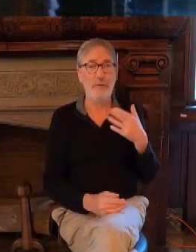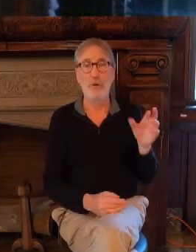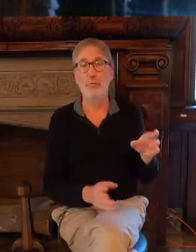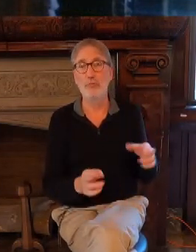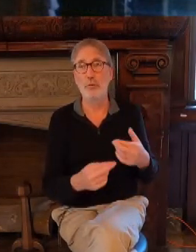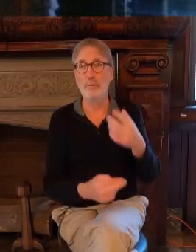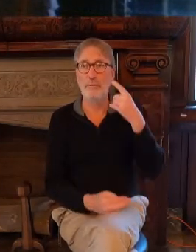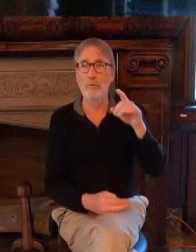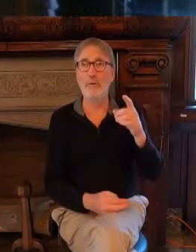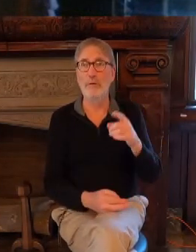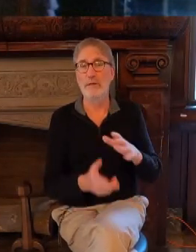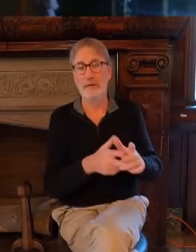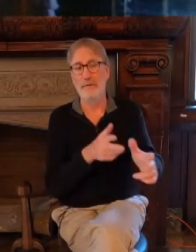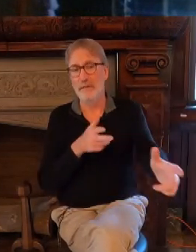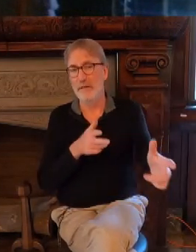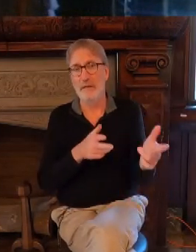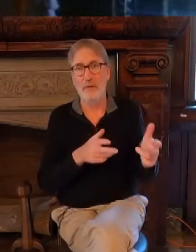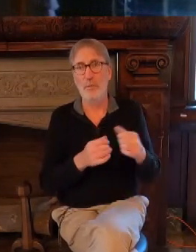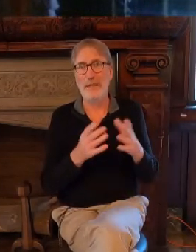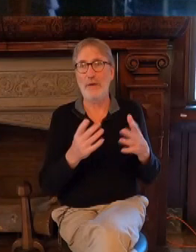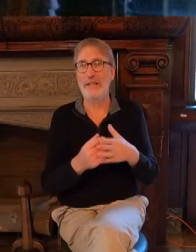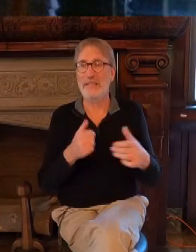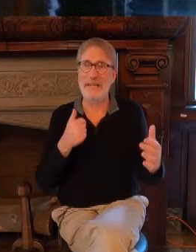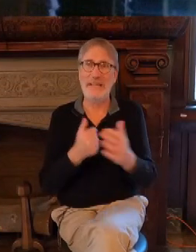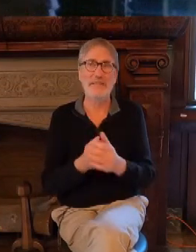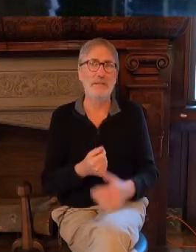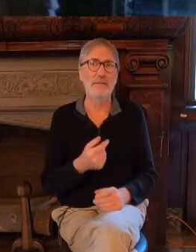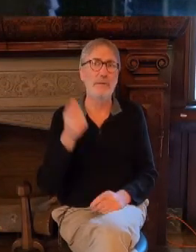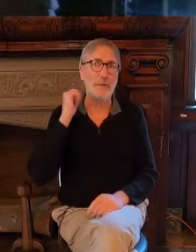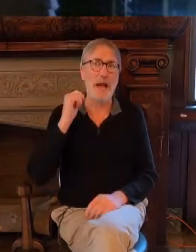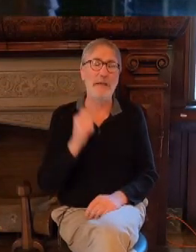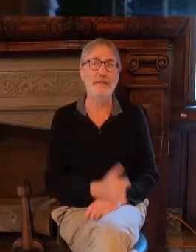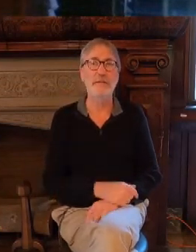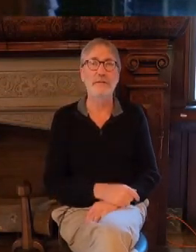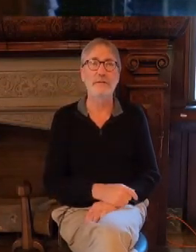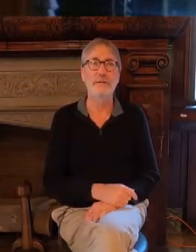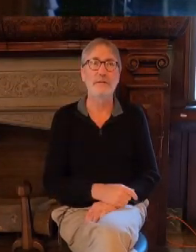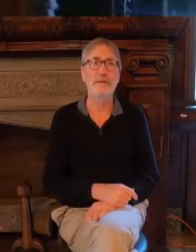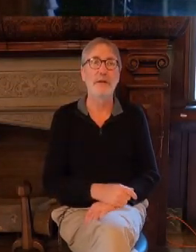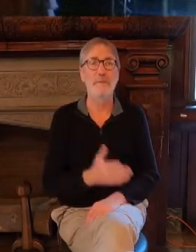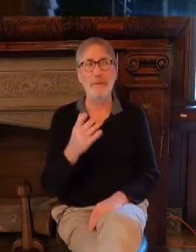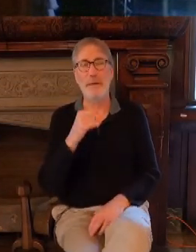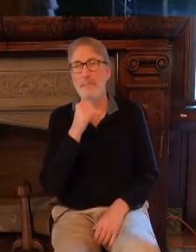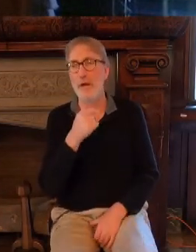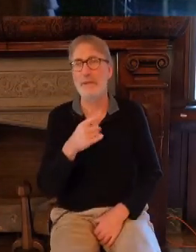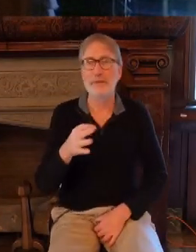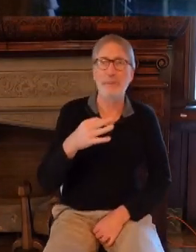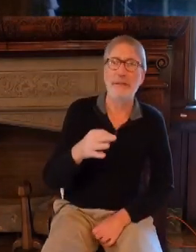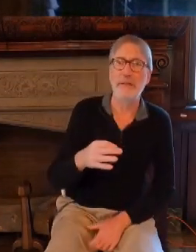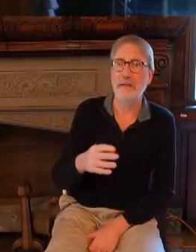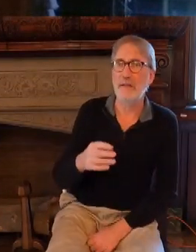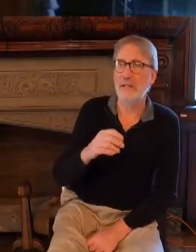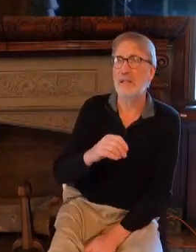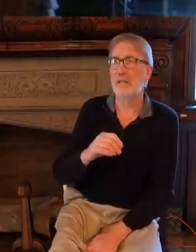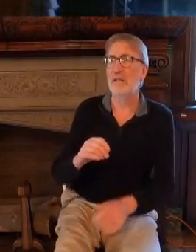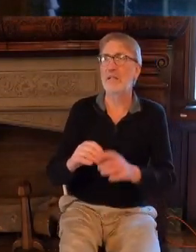safely queue without being hit by an approaching vehicle? I'm probably not